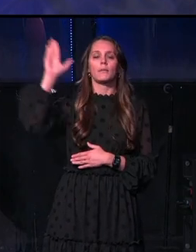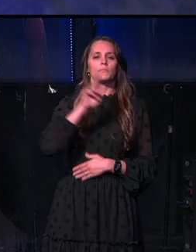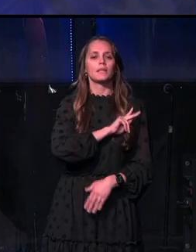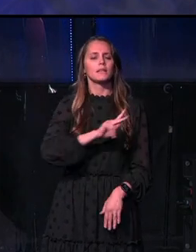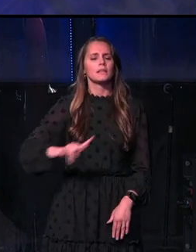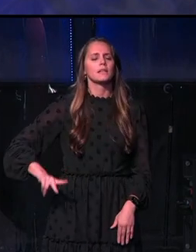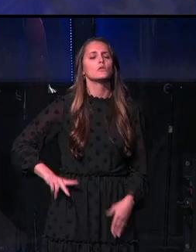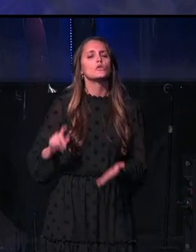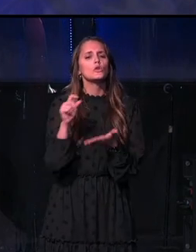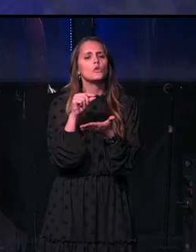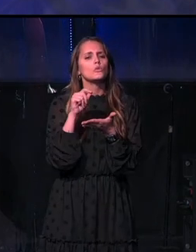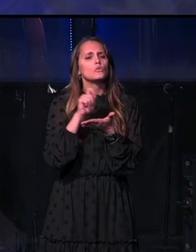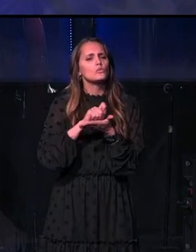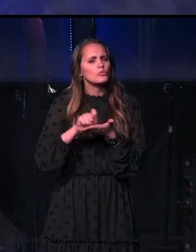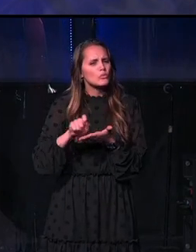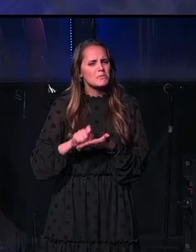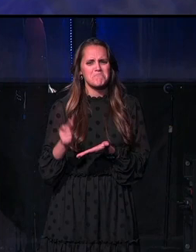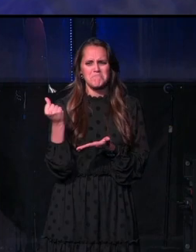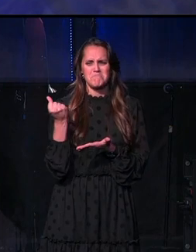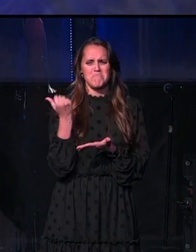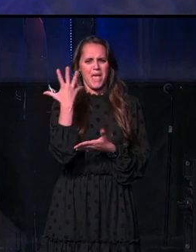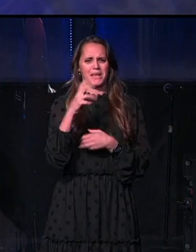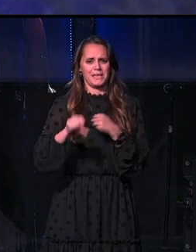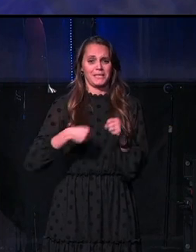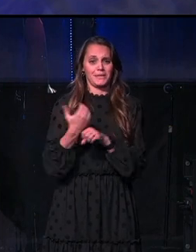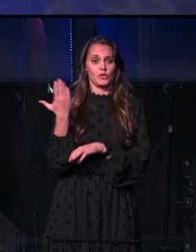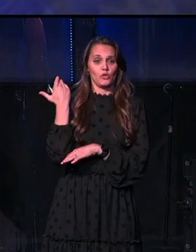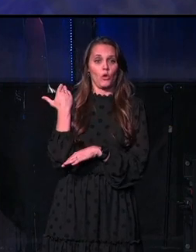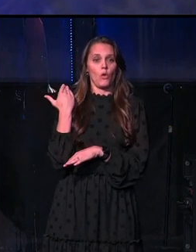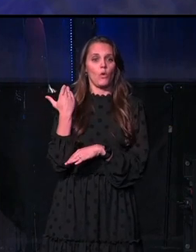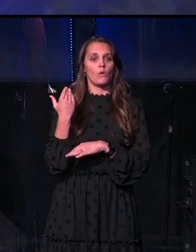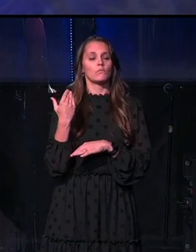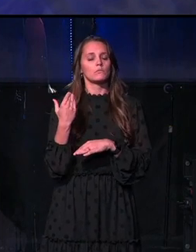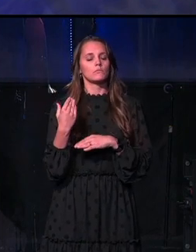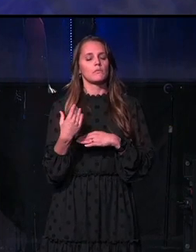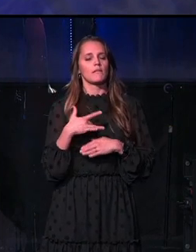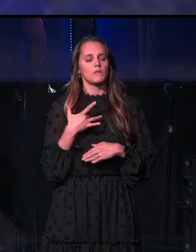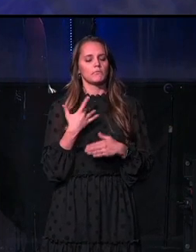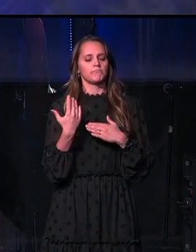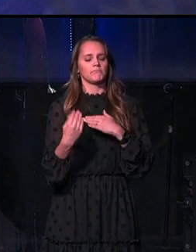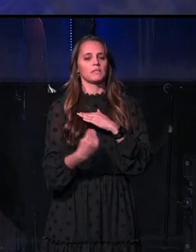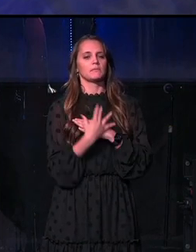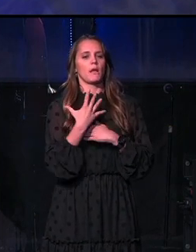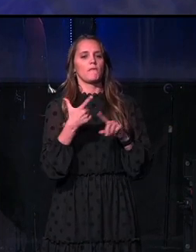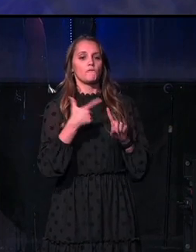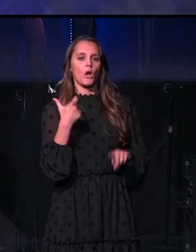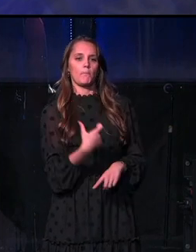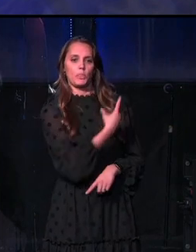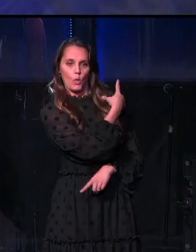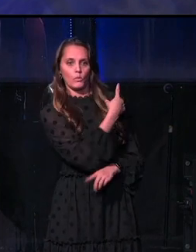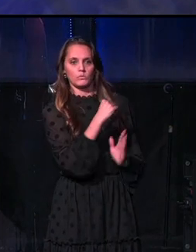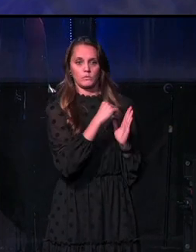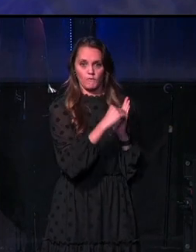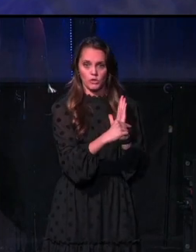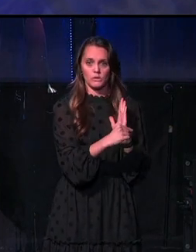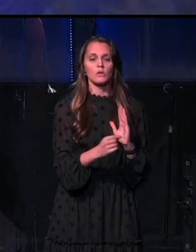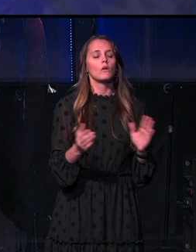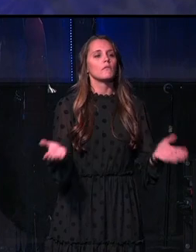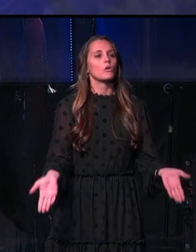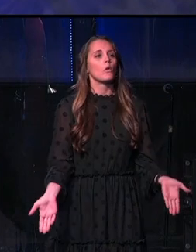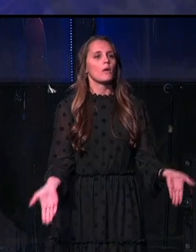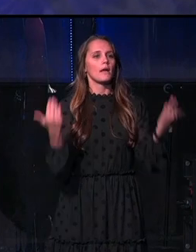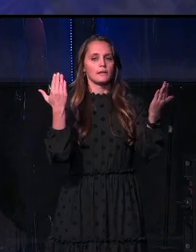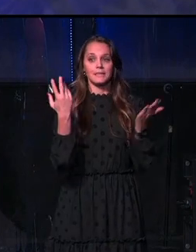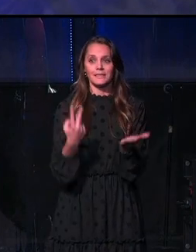was written many years ago, inspired by those particular verses in Psalms. So if you could stand and join